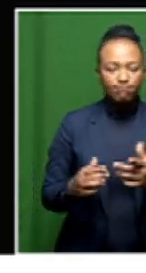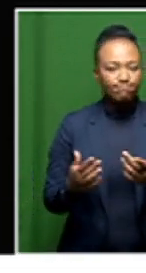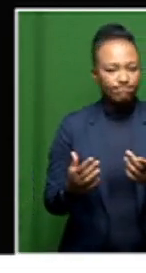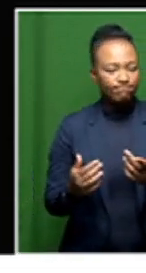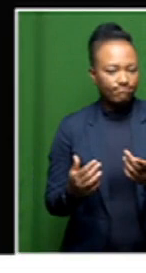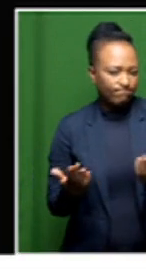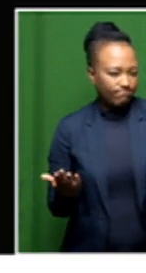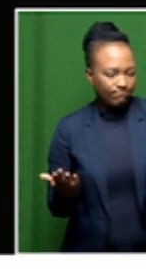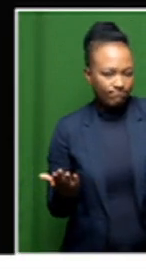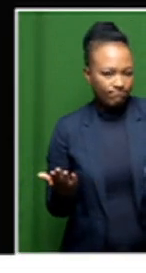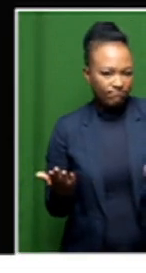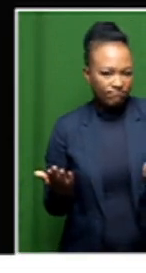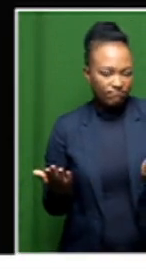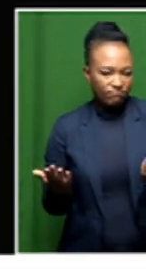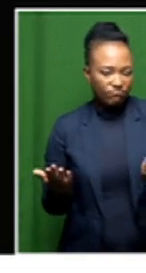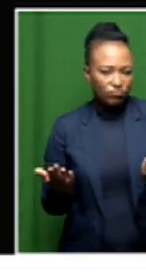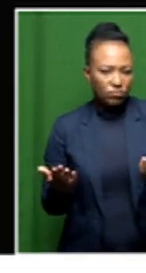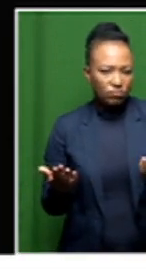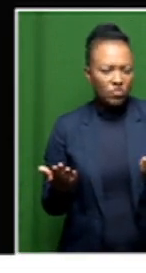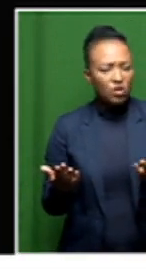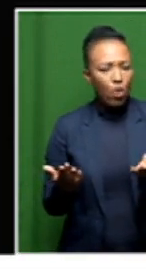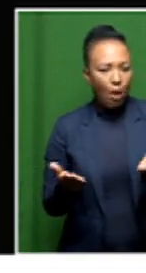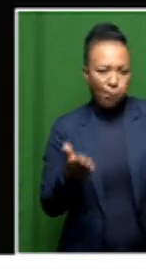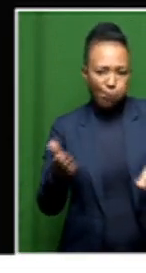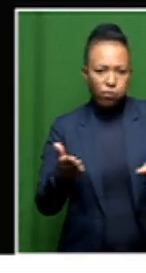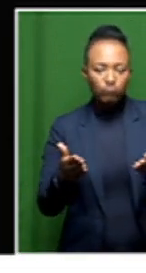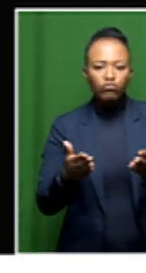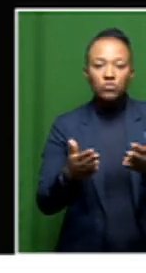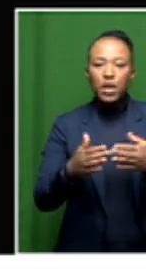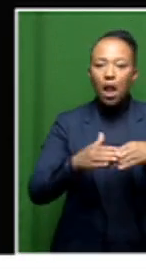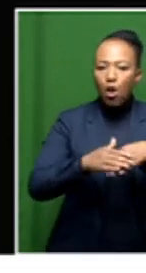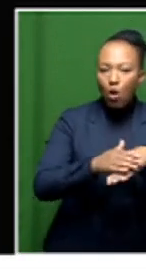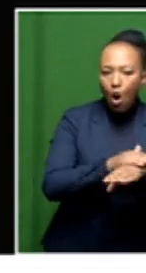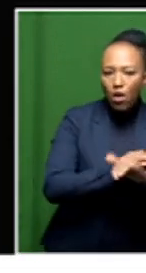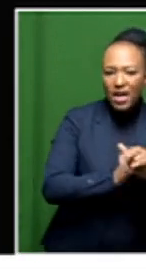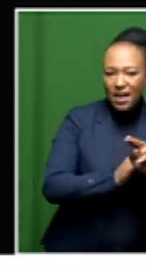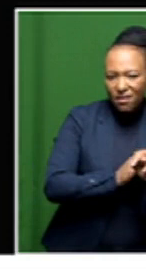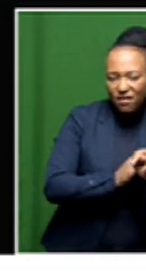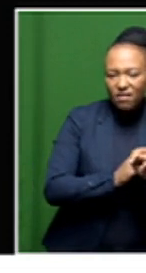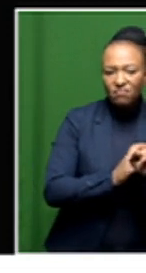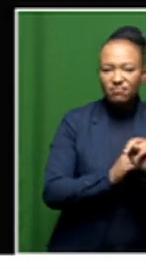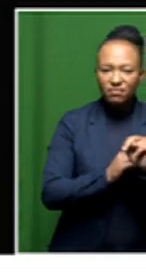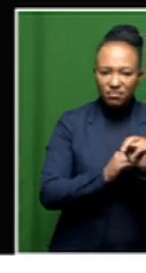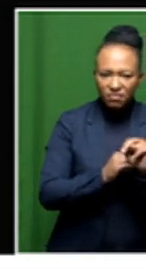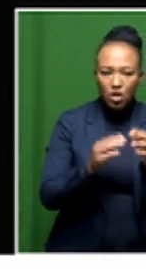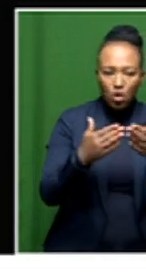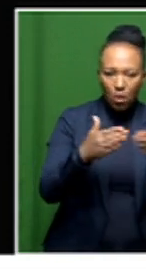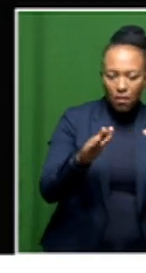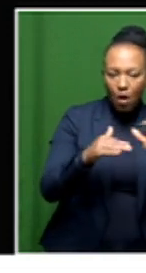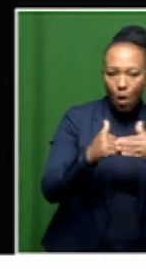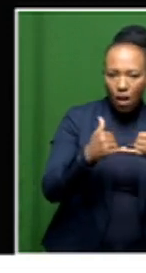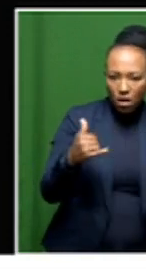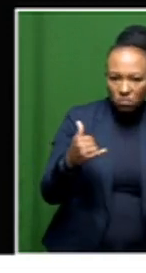ID, and then there'll be facilities where you can log on and effect